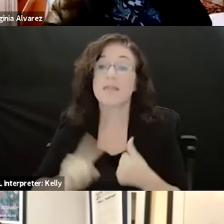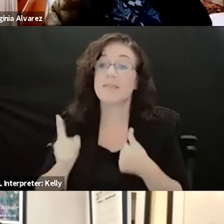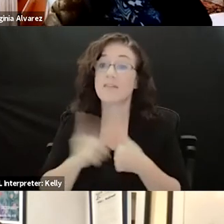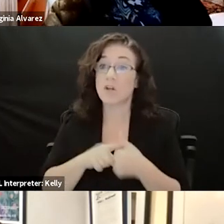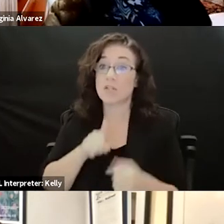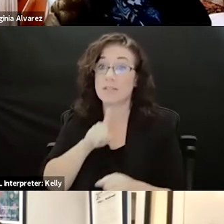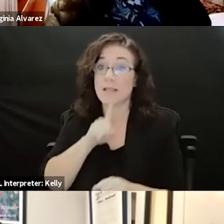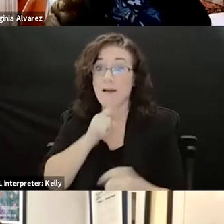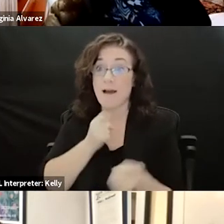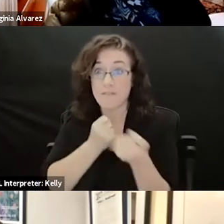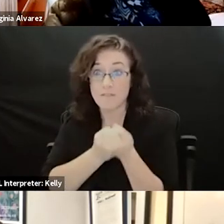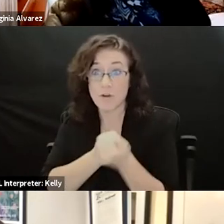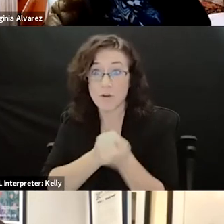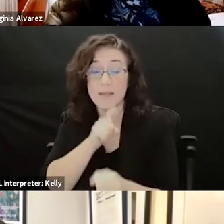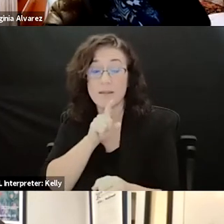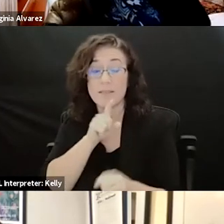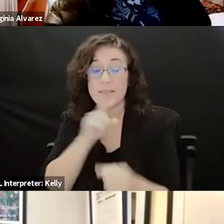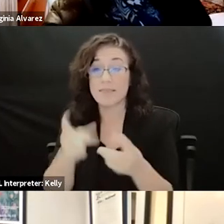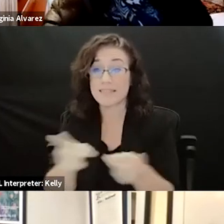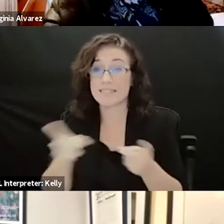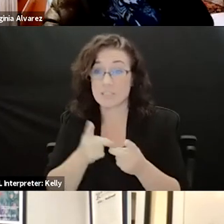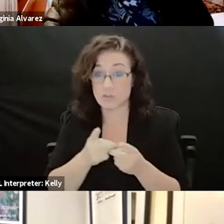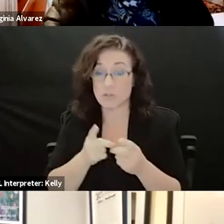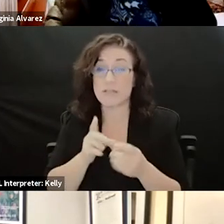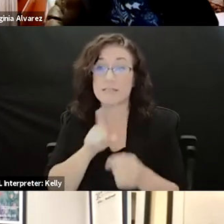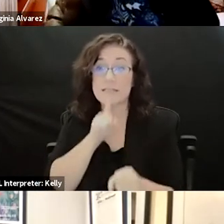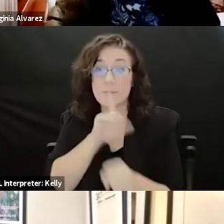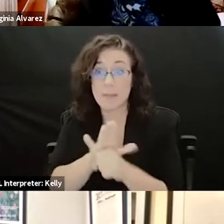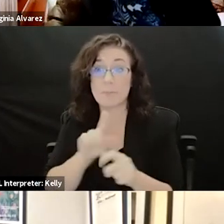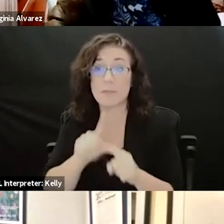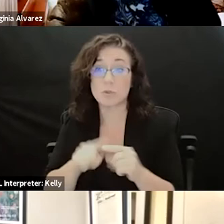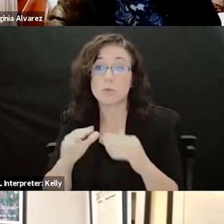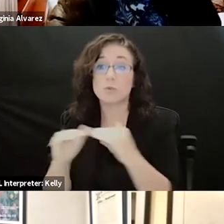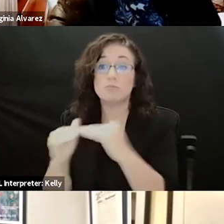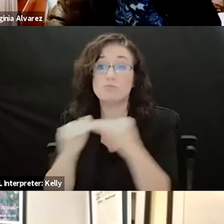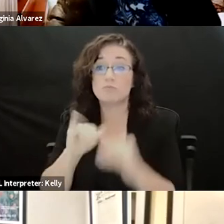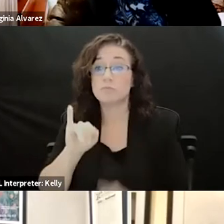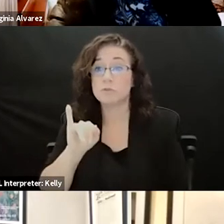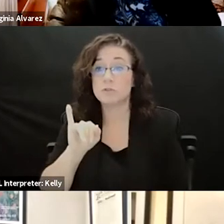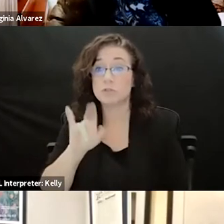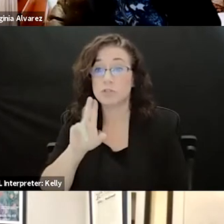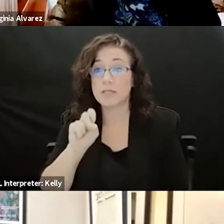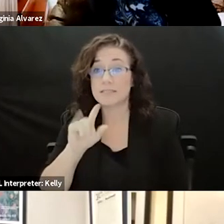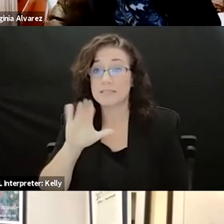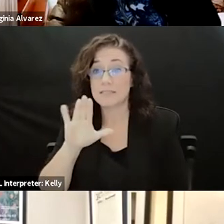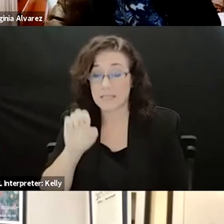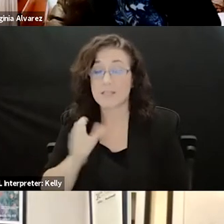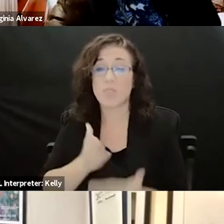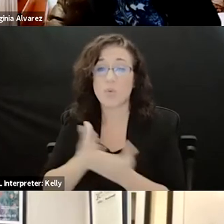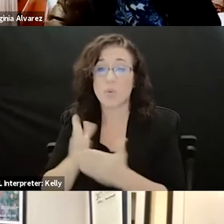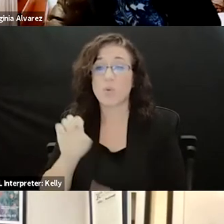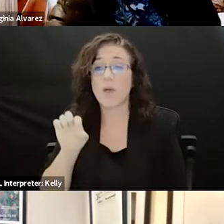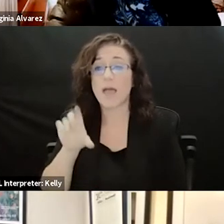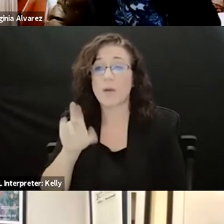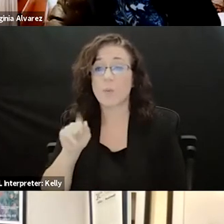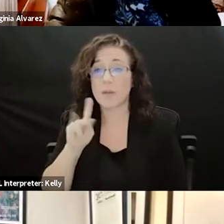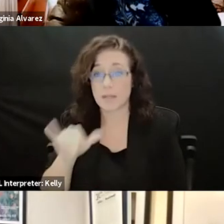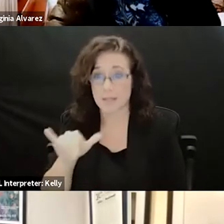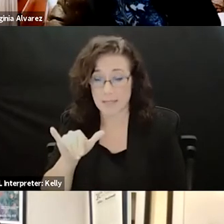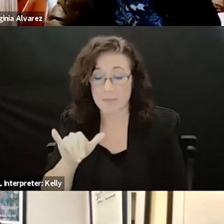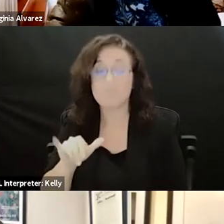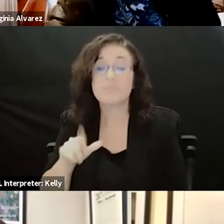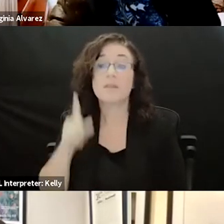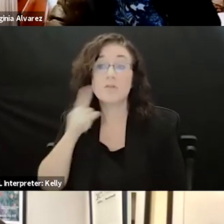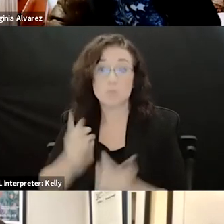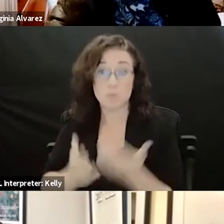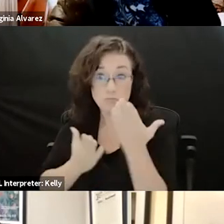to justice through equity equity driven policies procedures and practices and to introduce this resolution